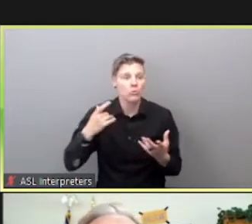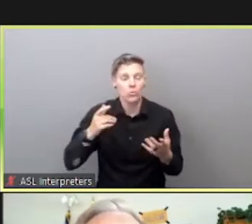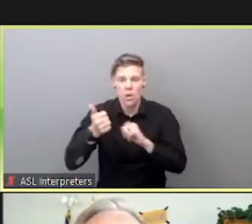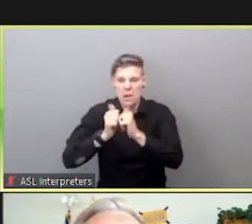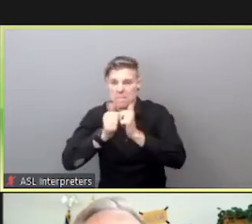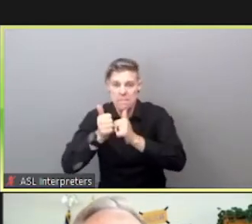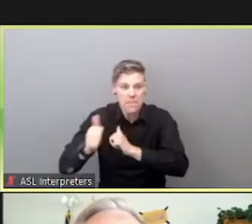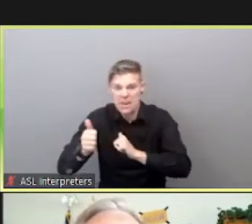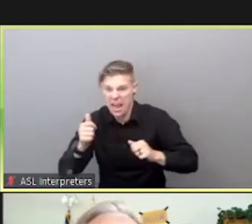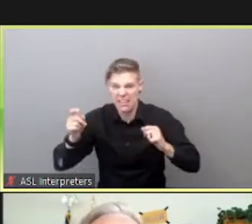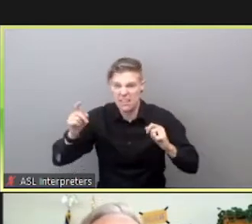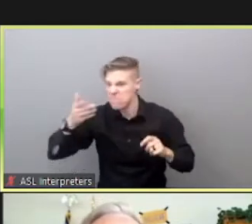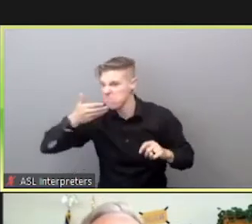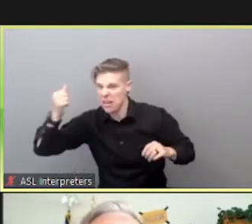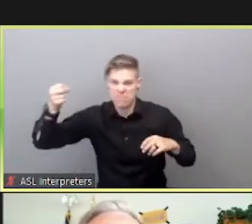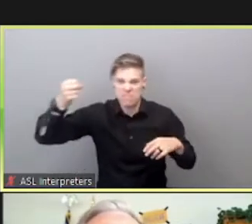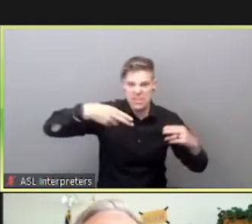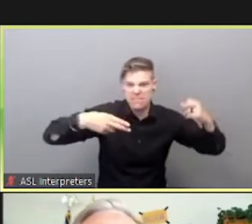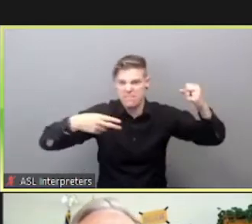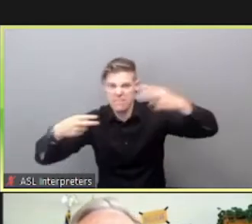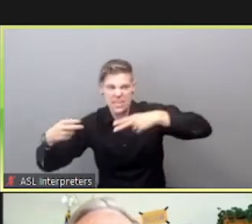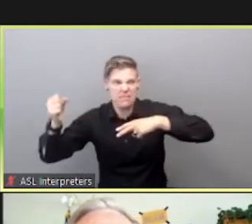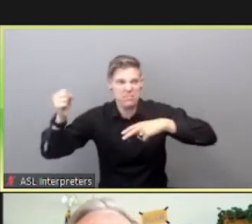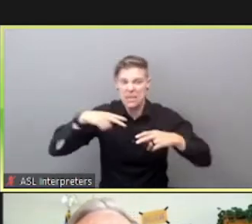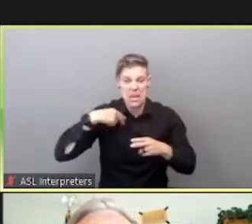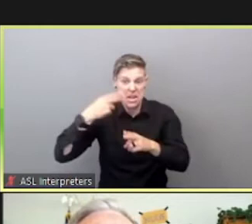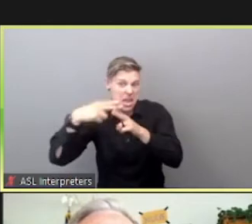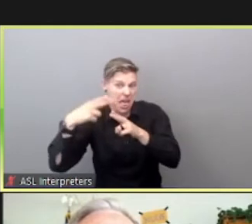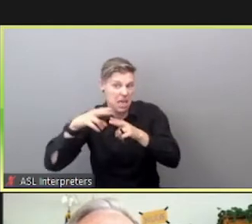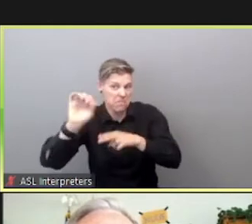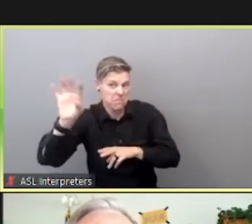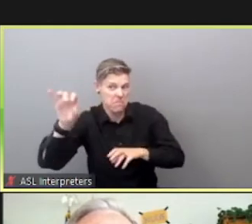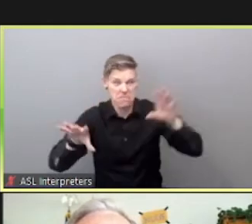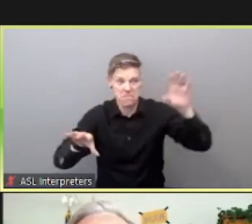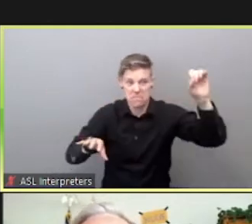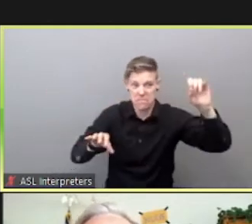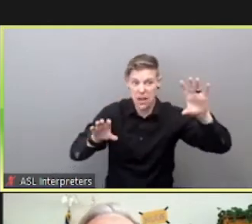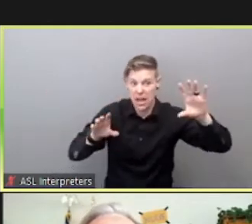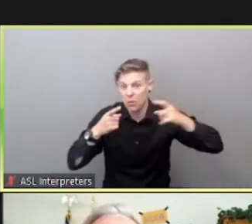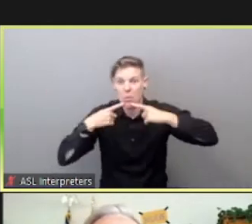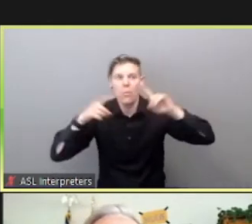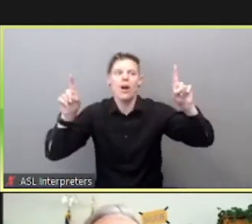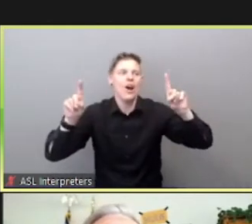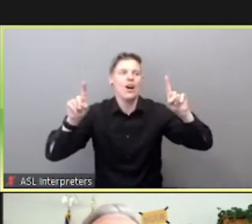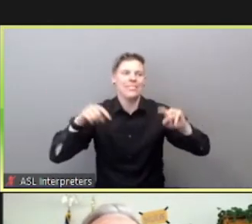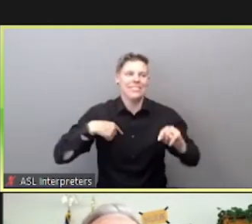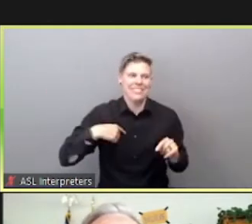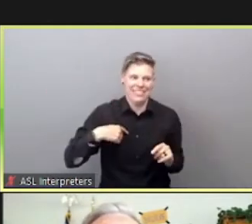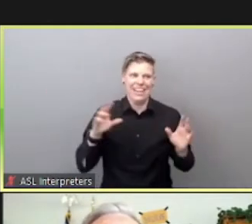that worked, then I'd be glad to admit that I had done that on purpose. Next slide.